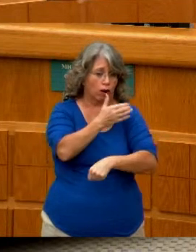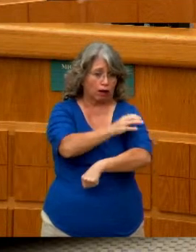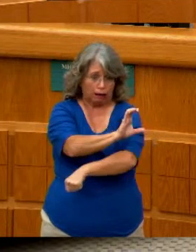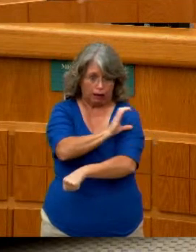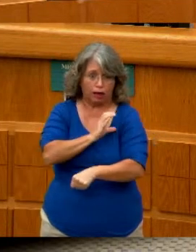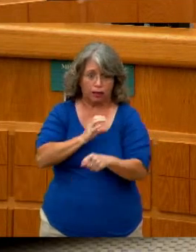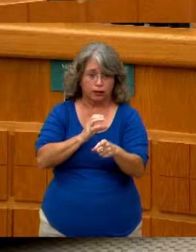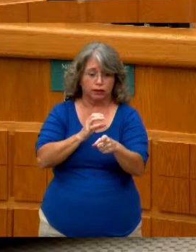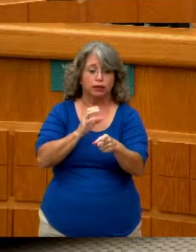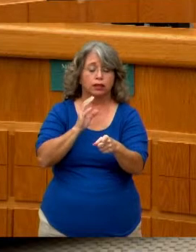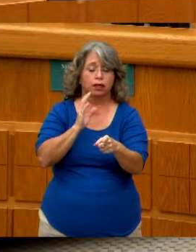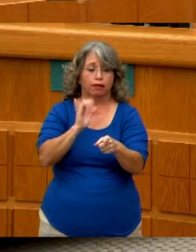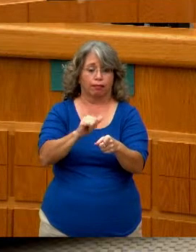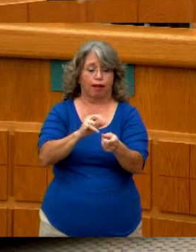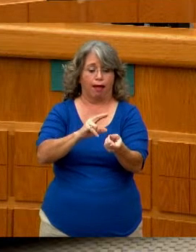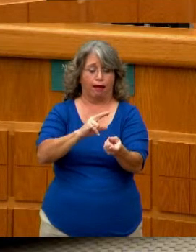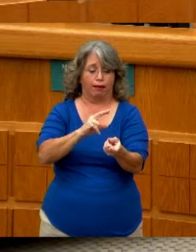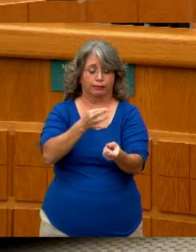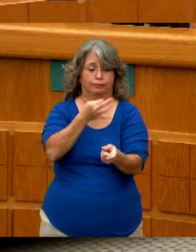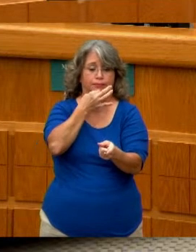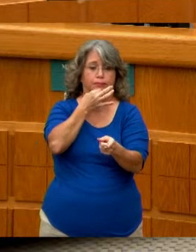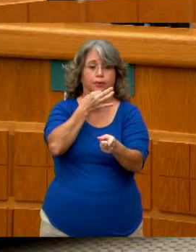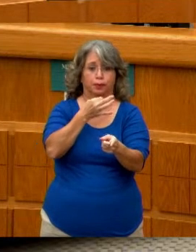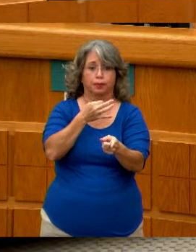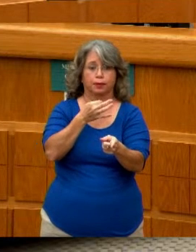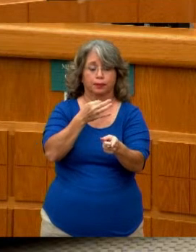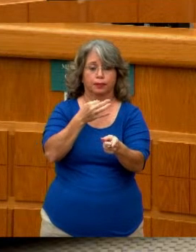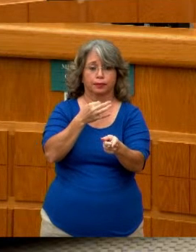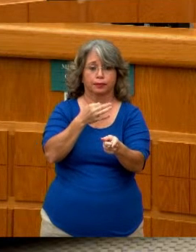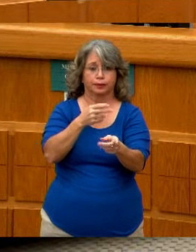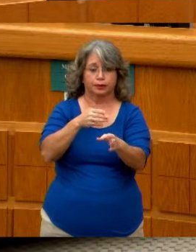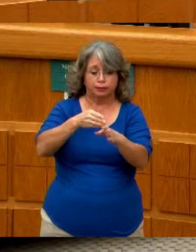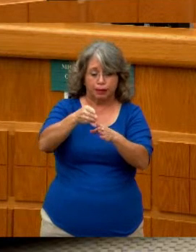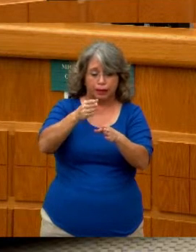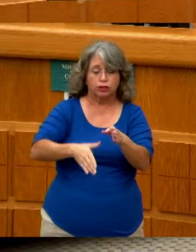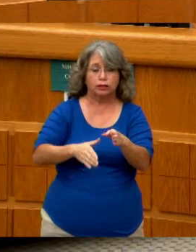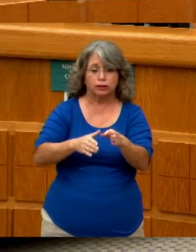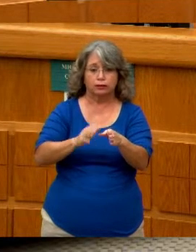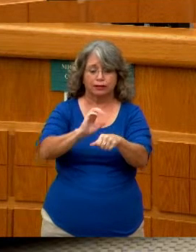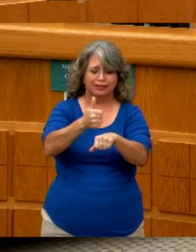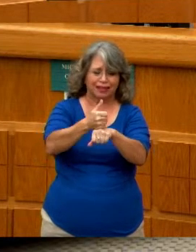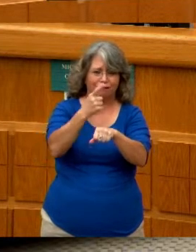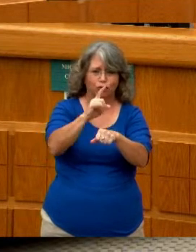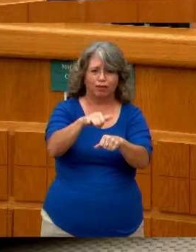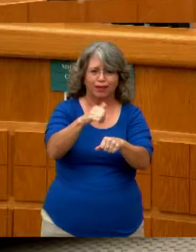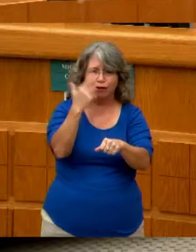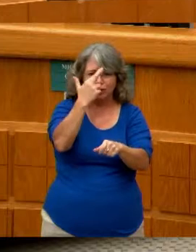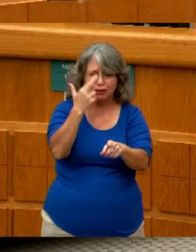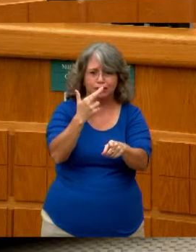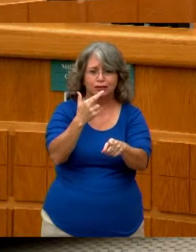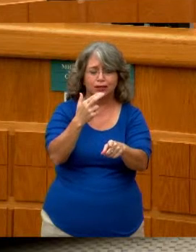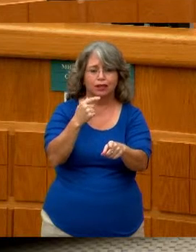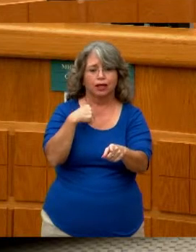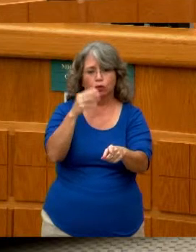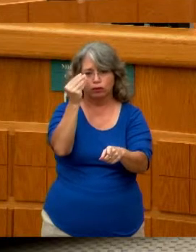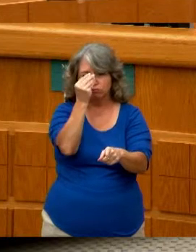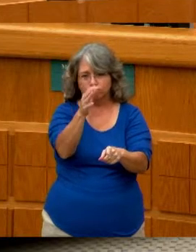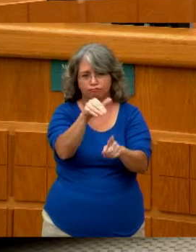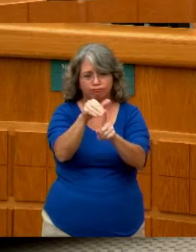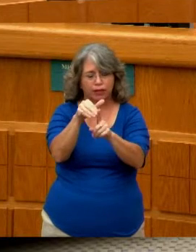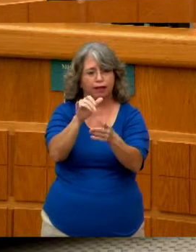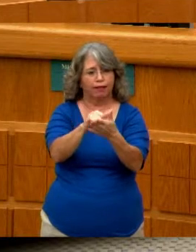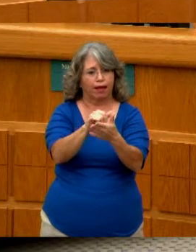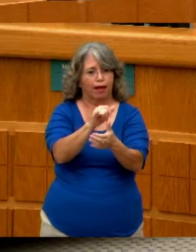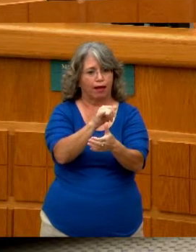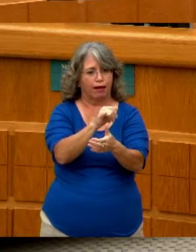the expertise of a healthcare professional who has been really set up for this very purpose. And we